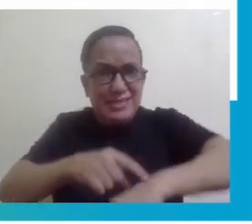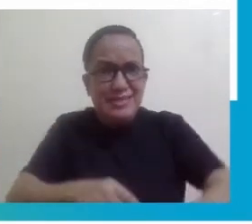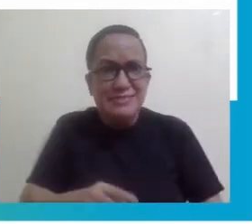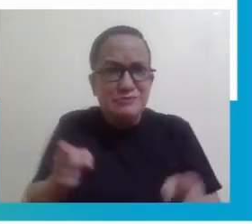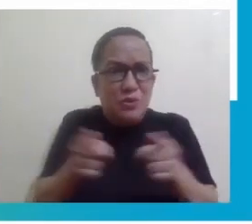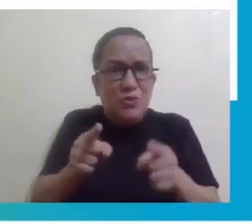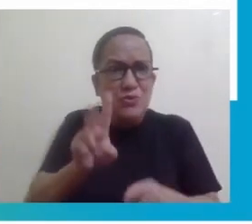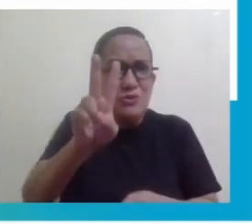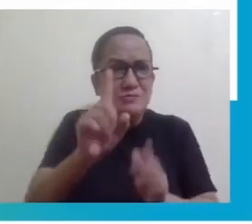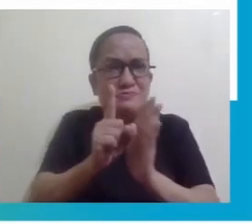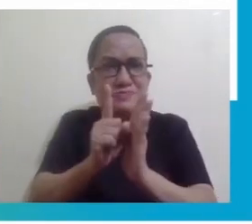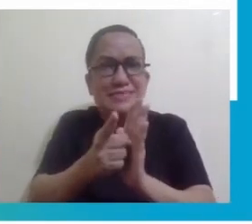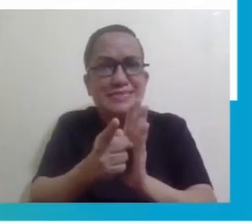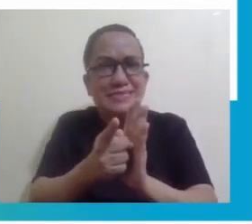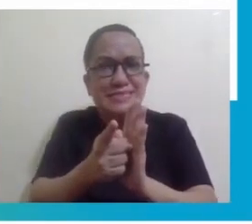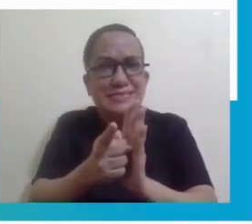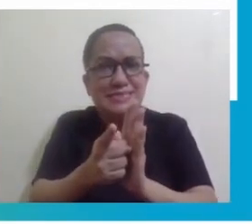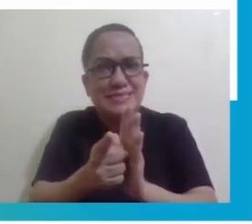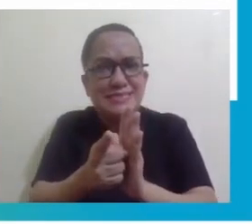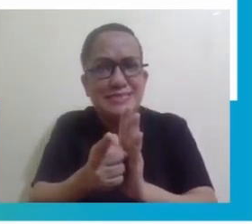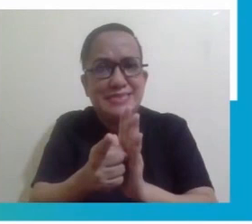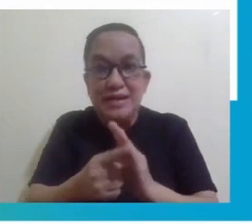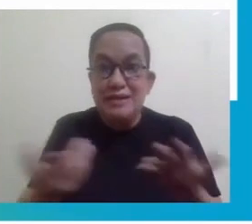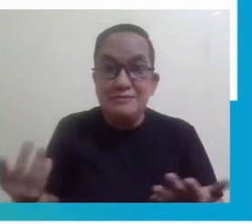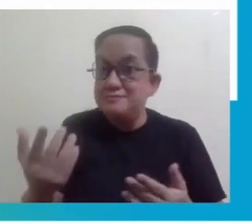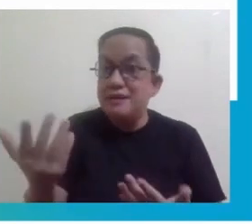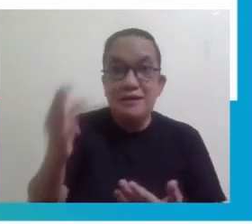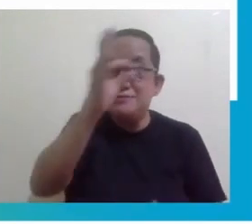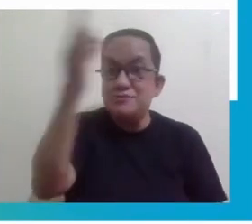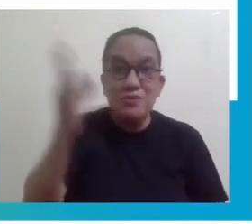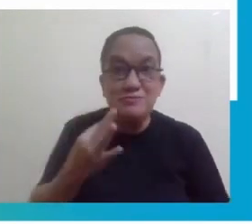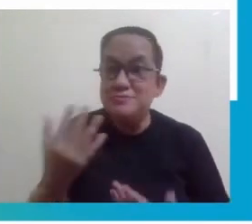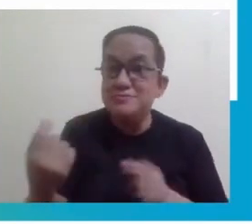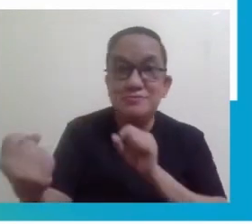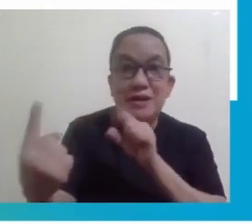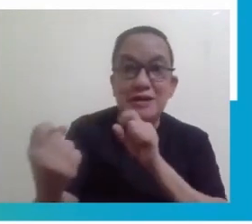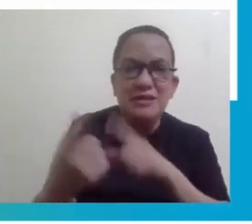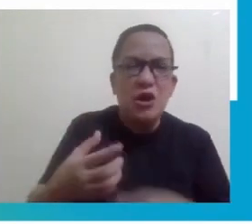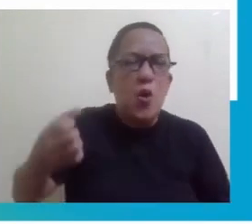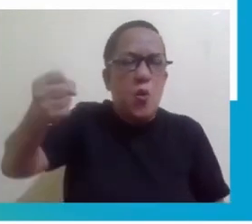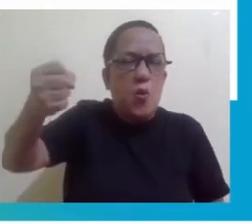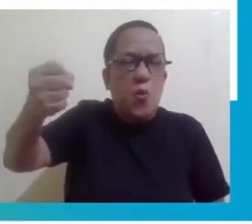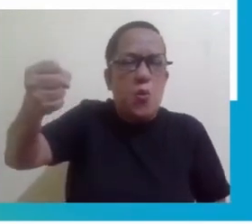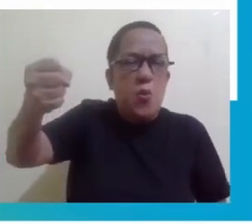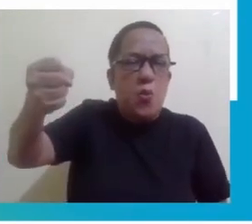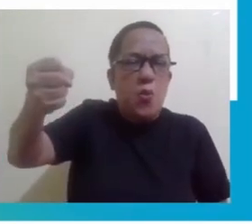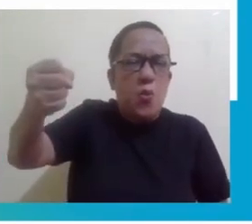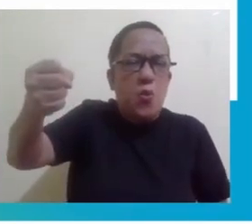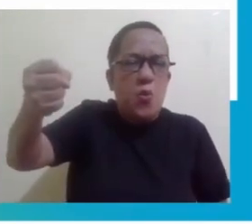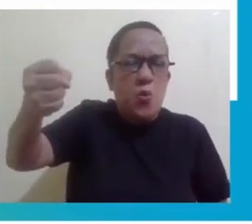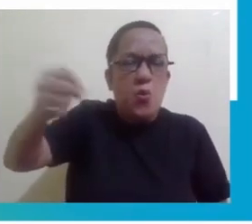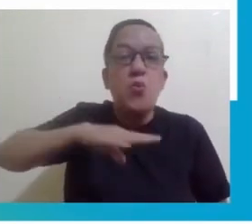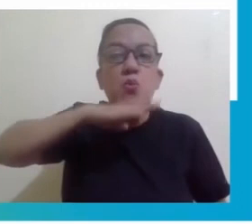to the Q&A. I do apologize. It is certainly more challenging trying to moderate a